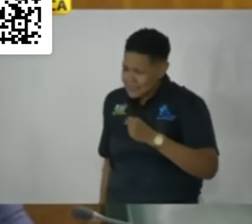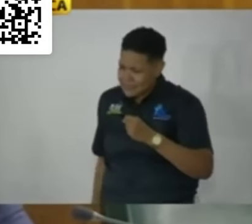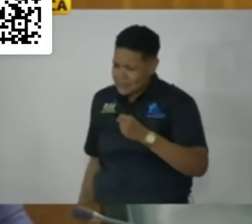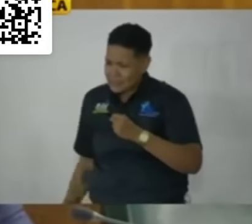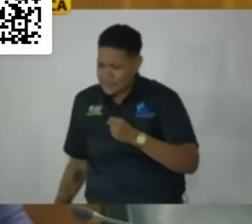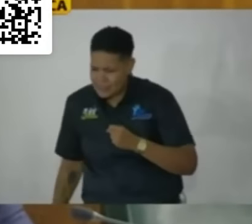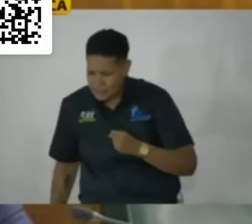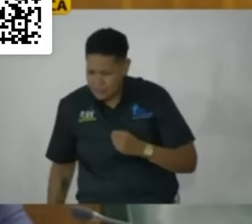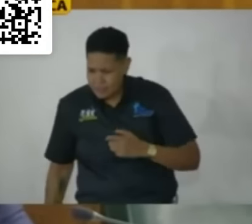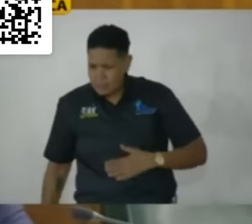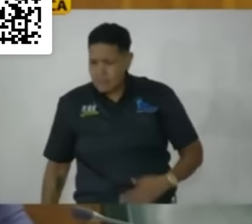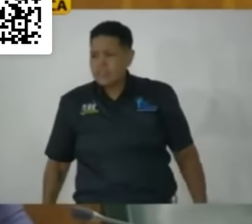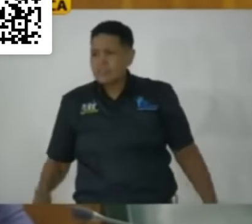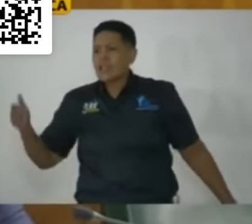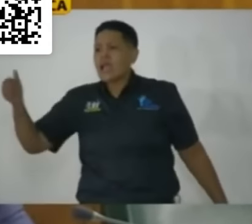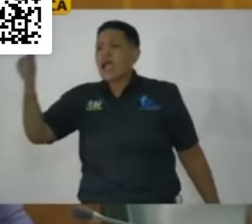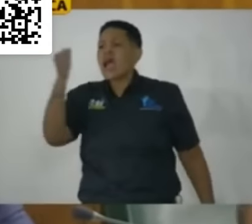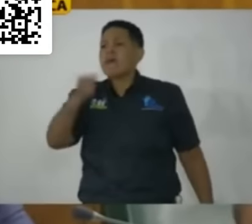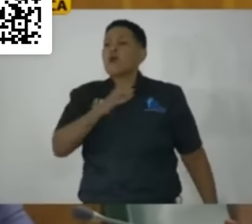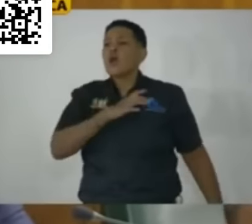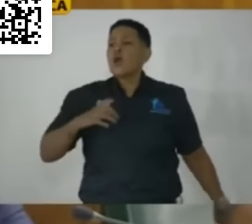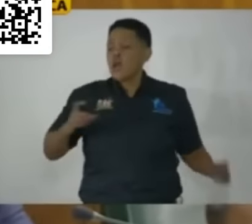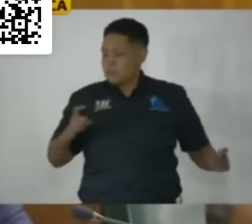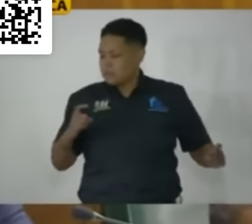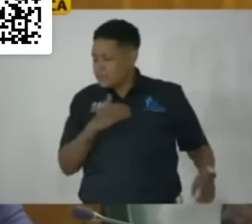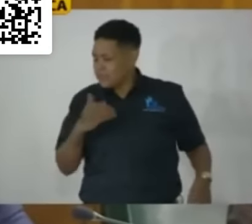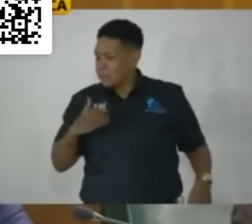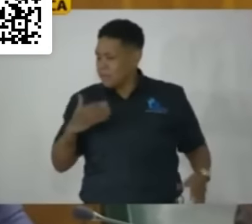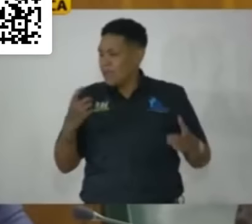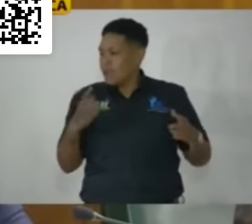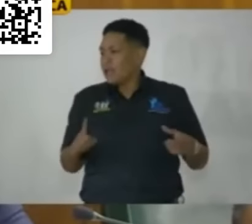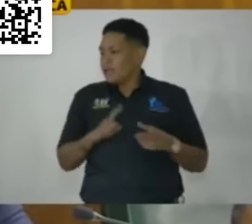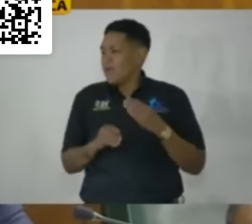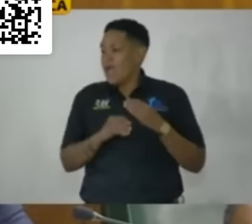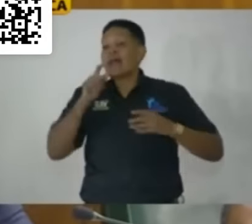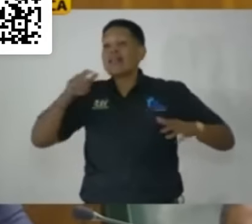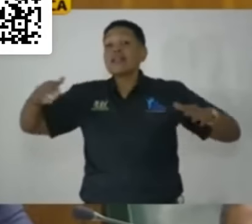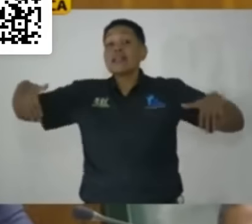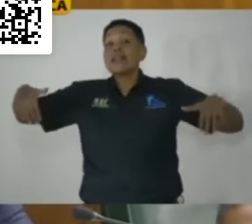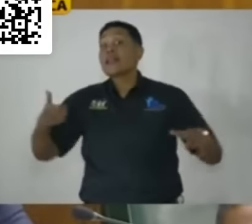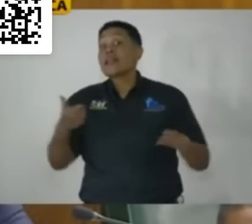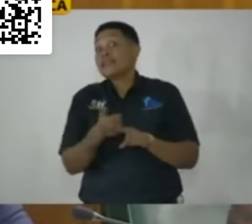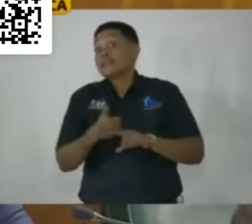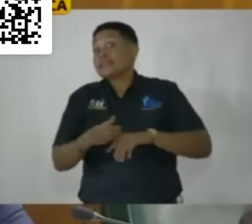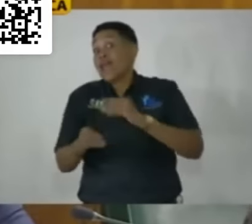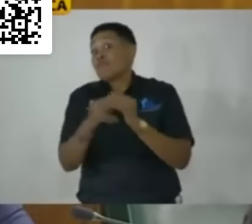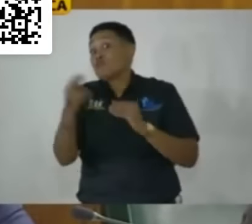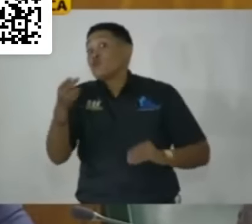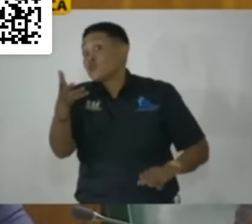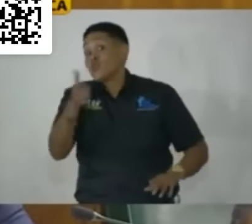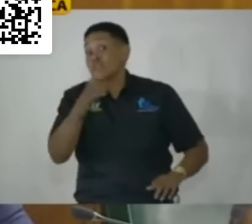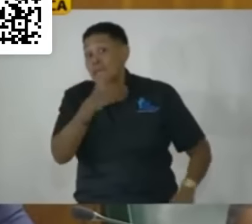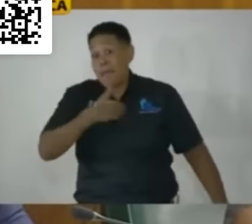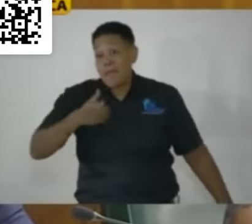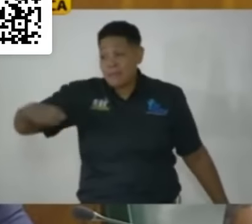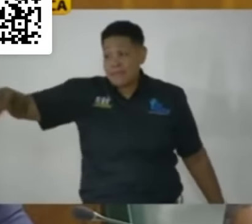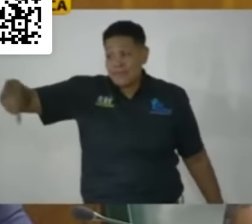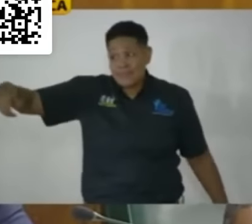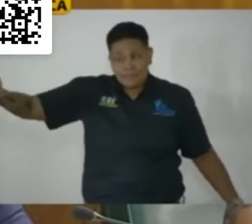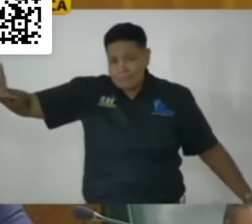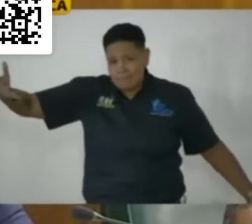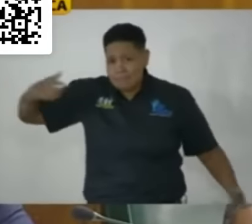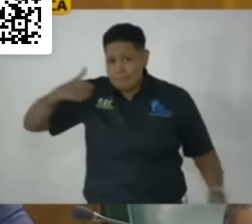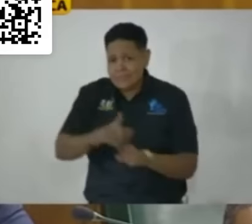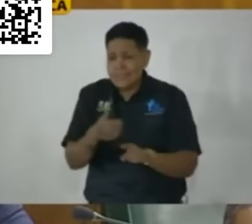was to appoint committee members and they were not going to utilize members, as